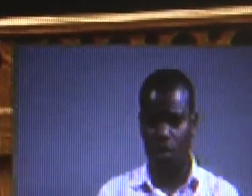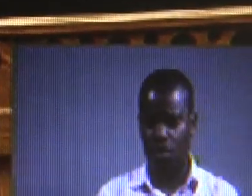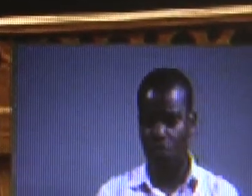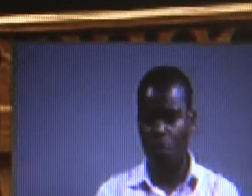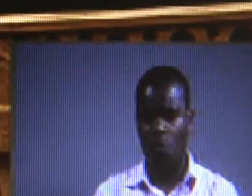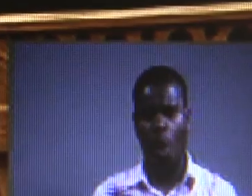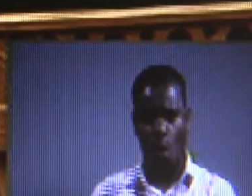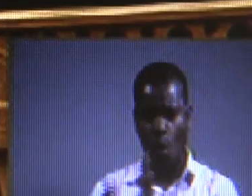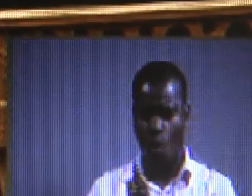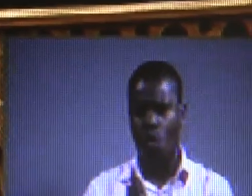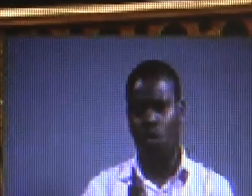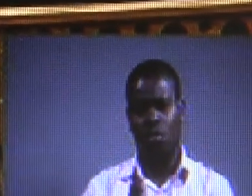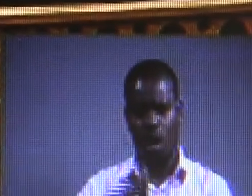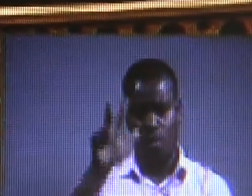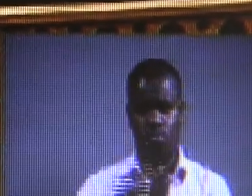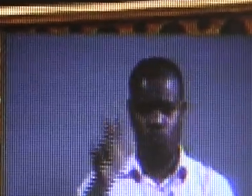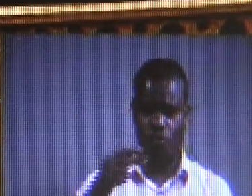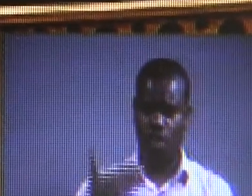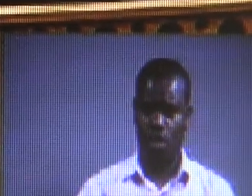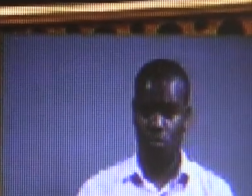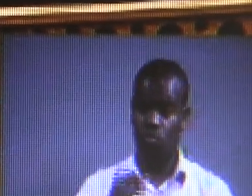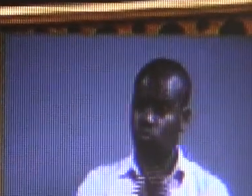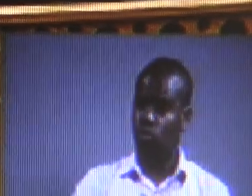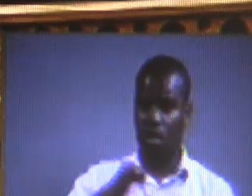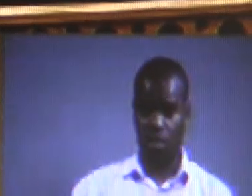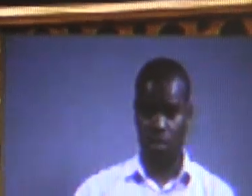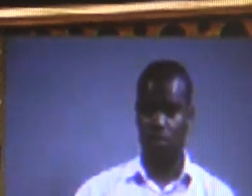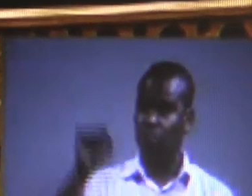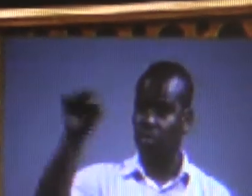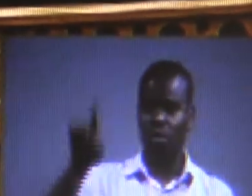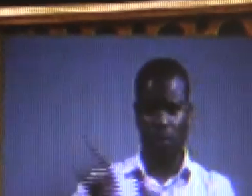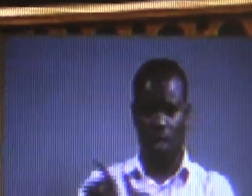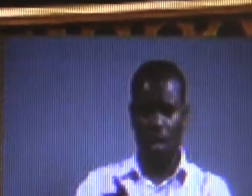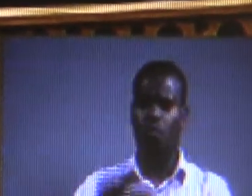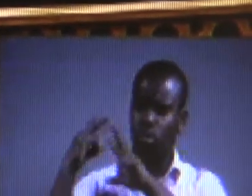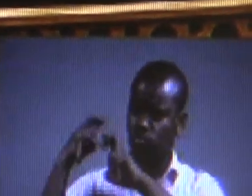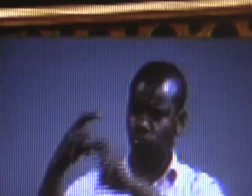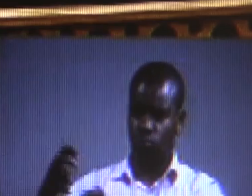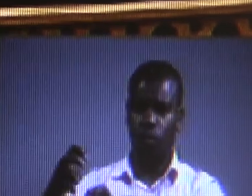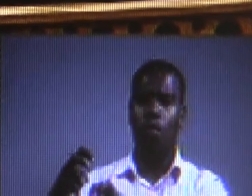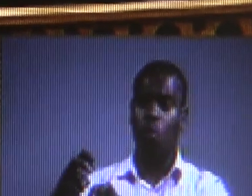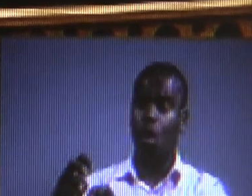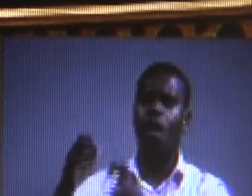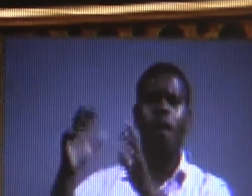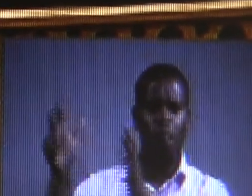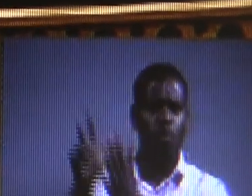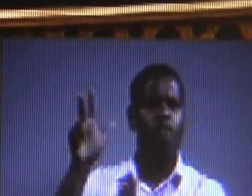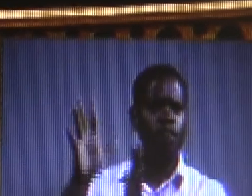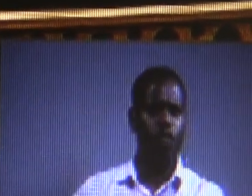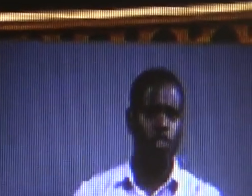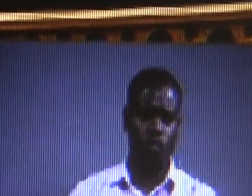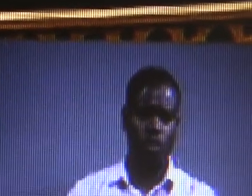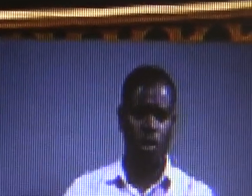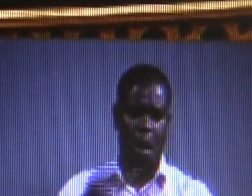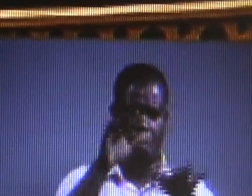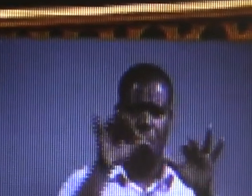commercial industrial purposes. The Chinese government is making huge investments on hemp as a fabric